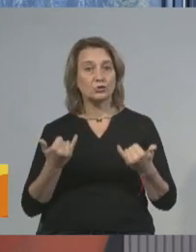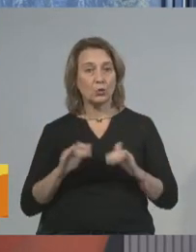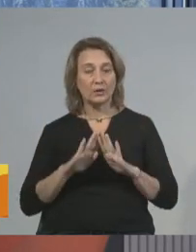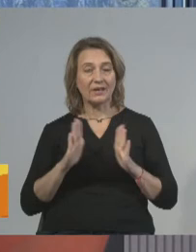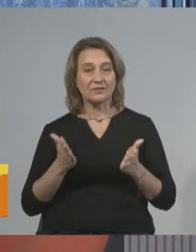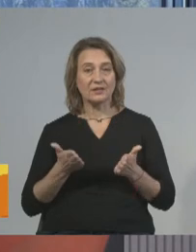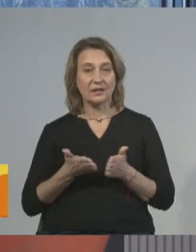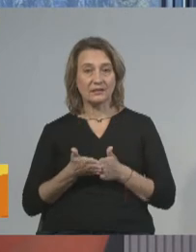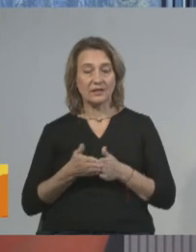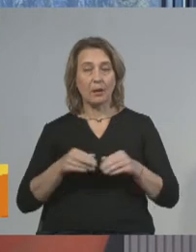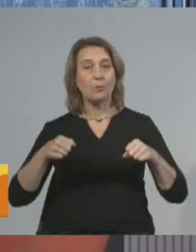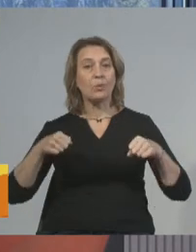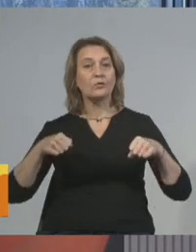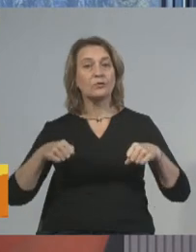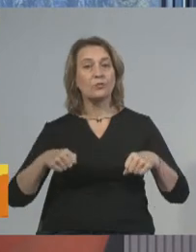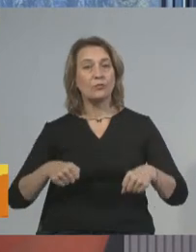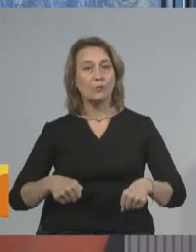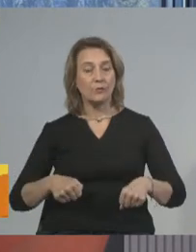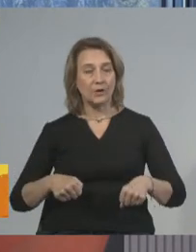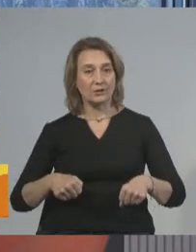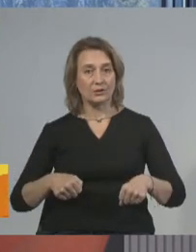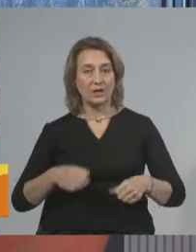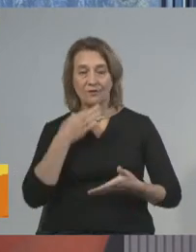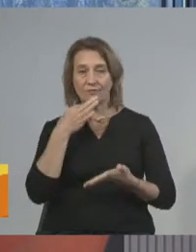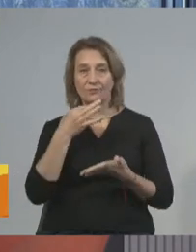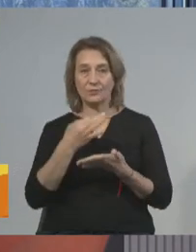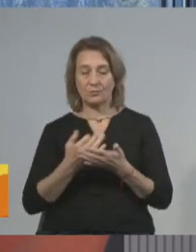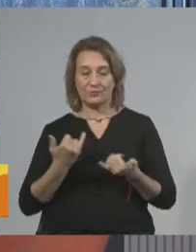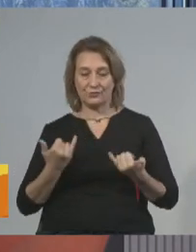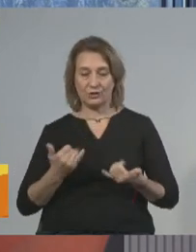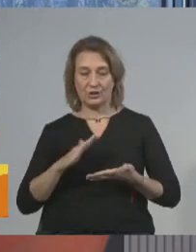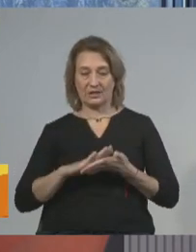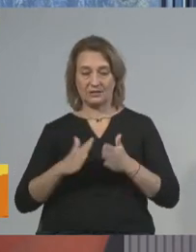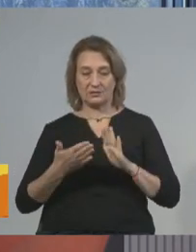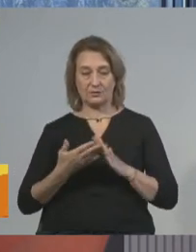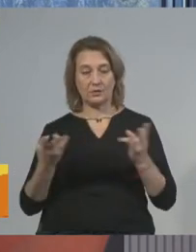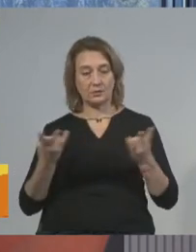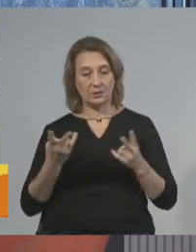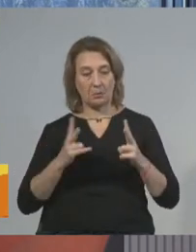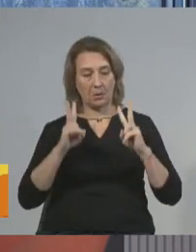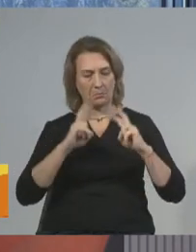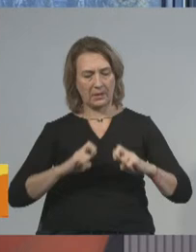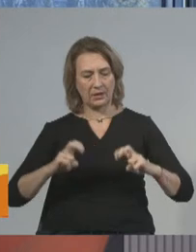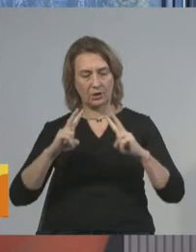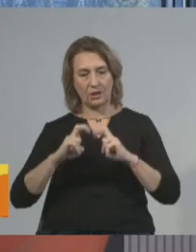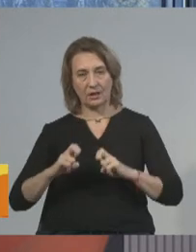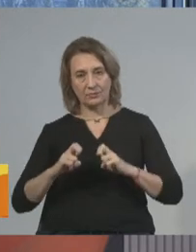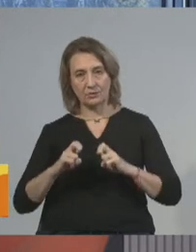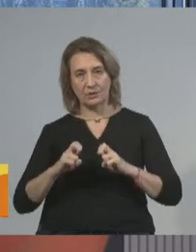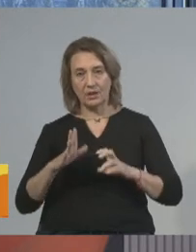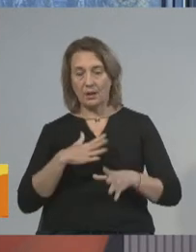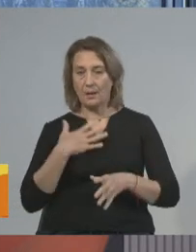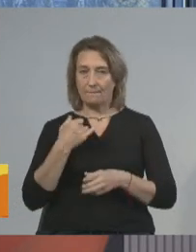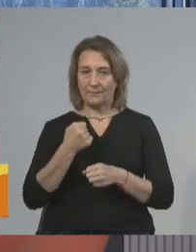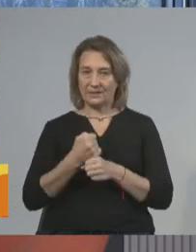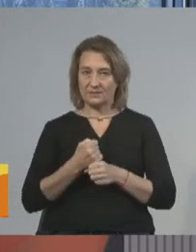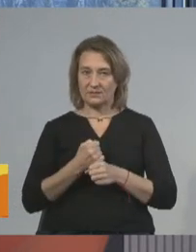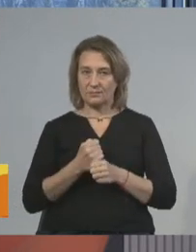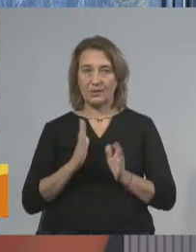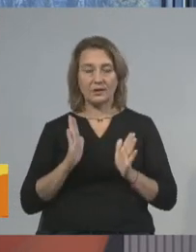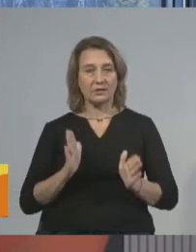so the question is how active they are how efficient they are maybe we shall review its